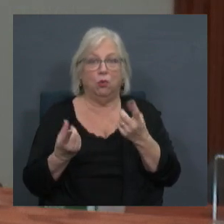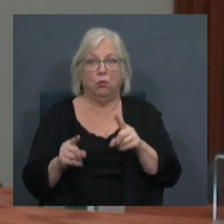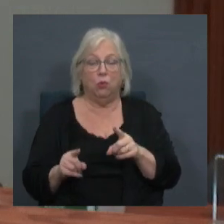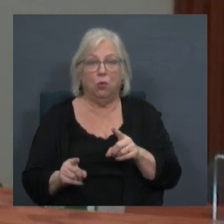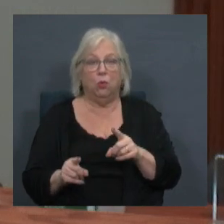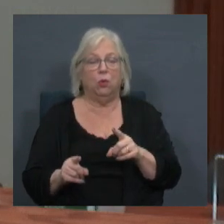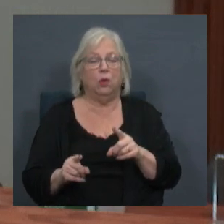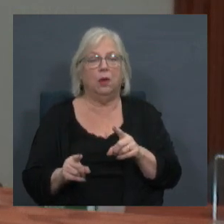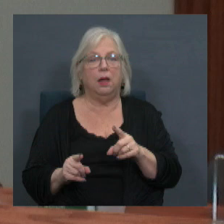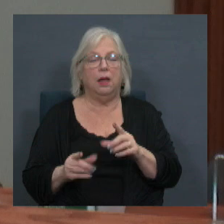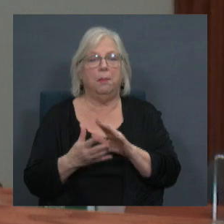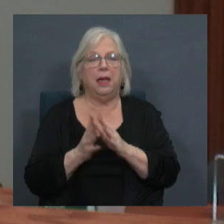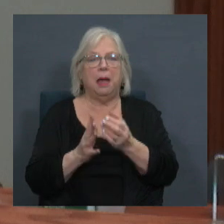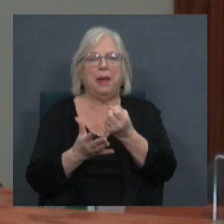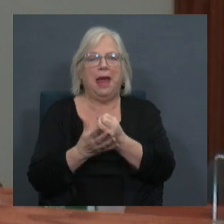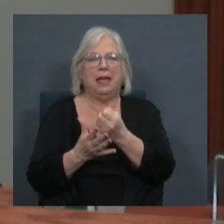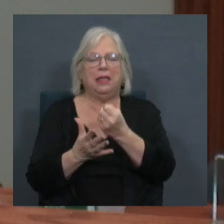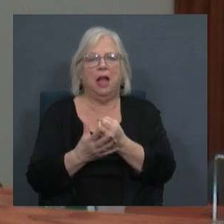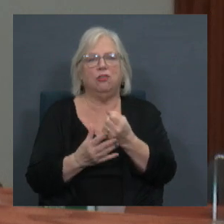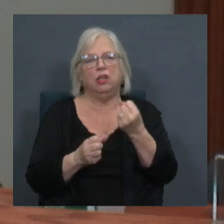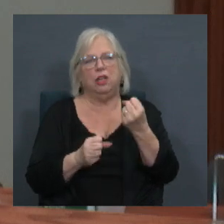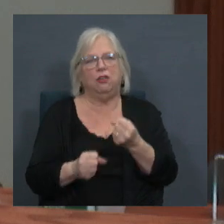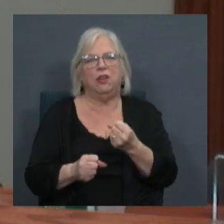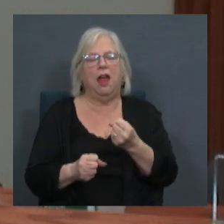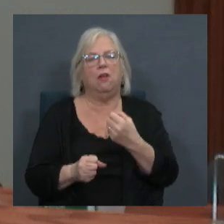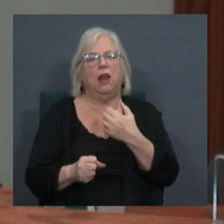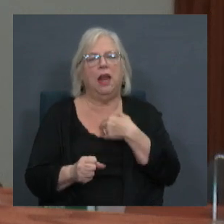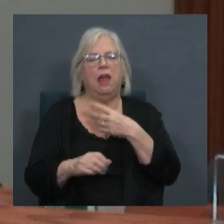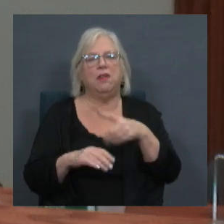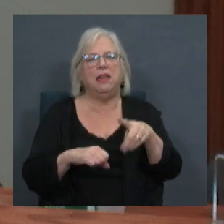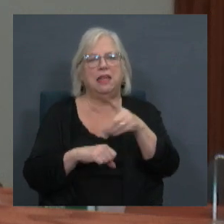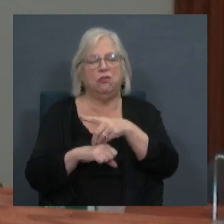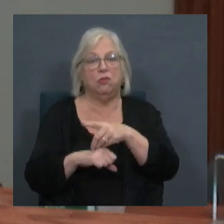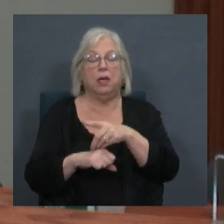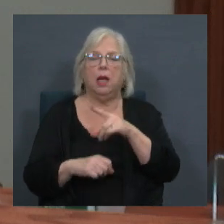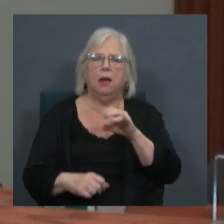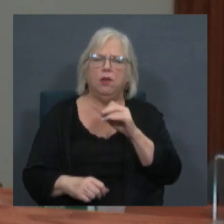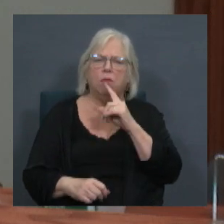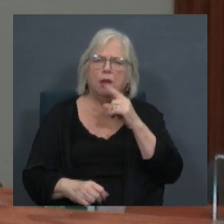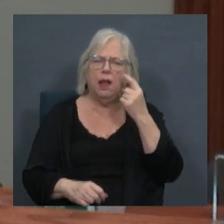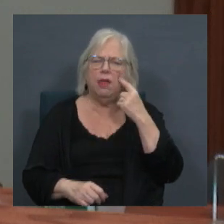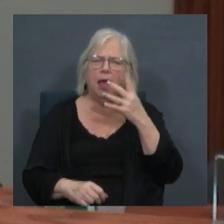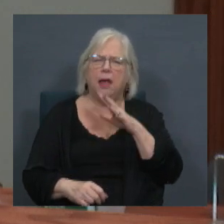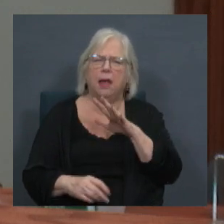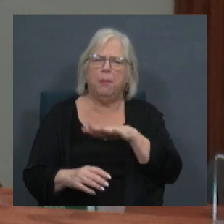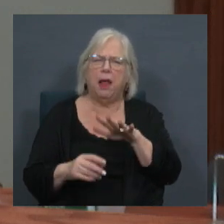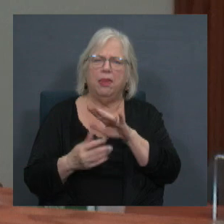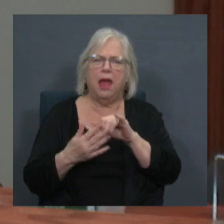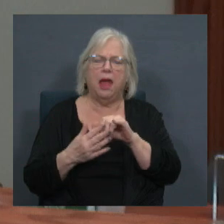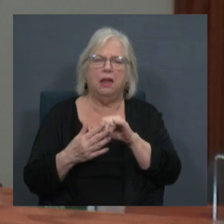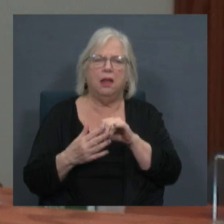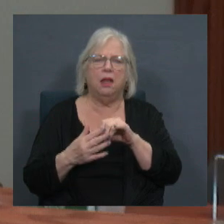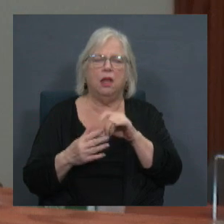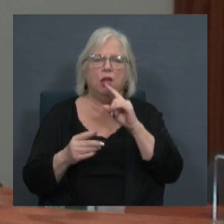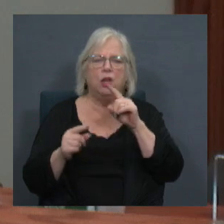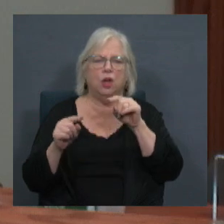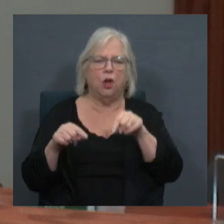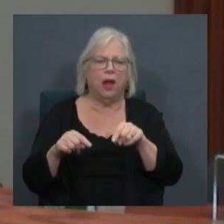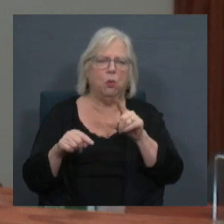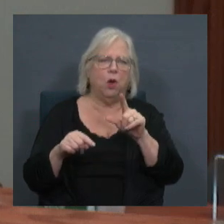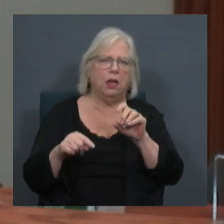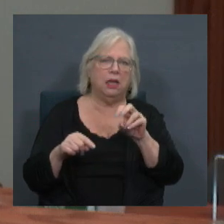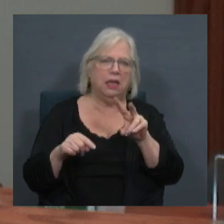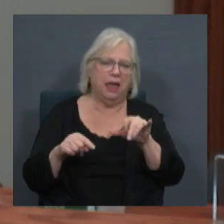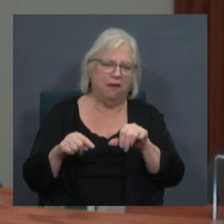be ecologically sound and have a district. And if you really think about it, you go down one levee and you're at the